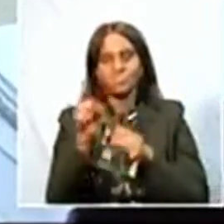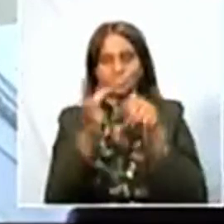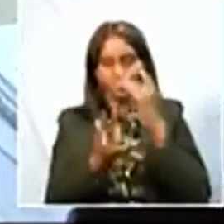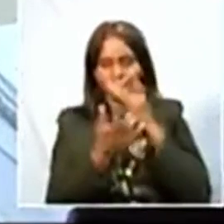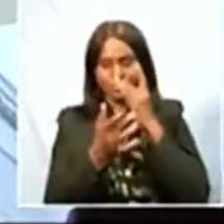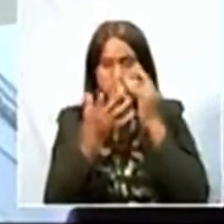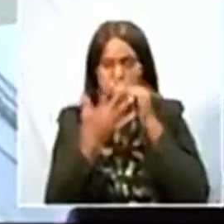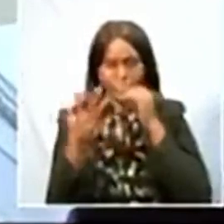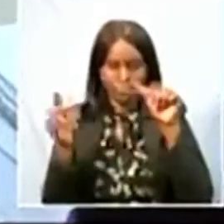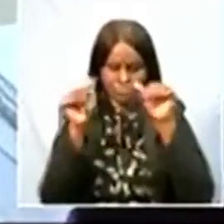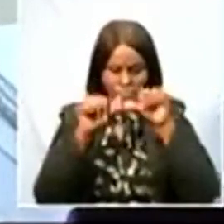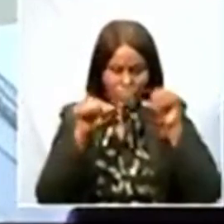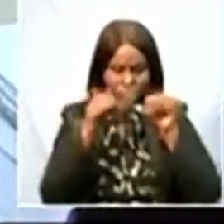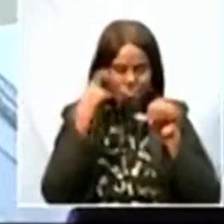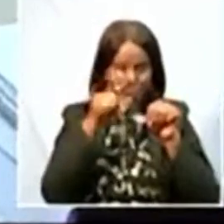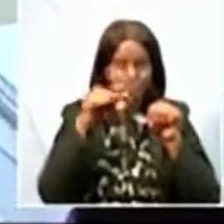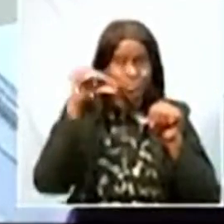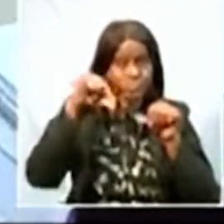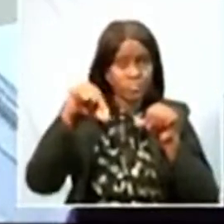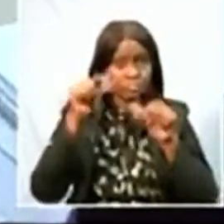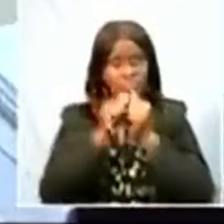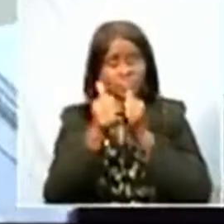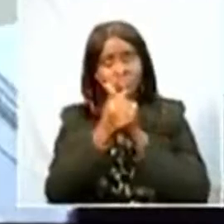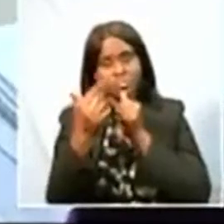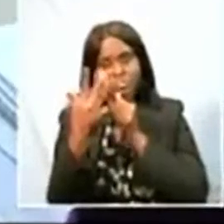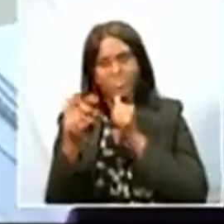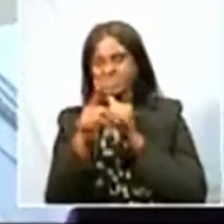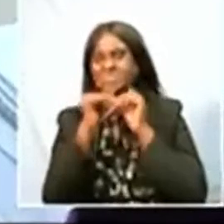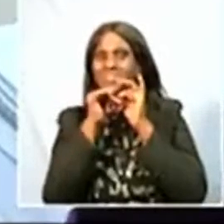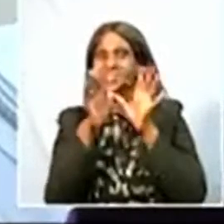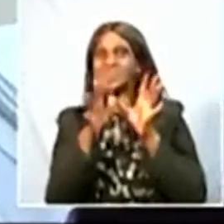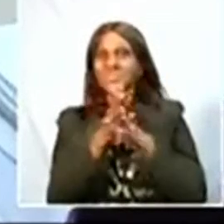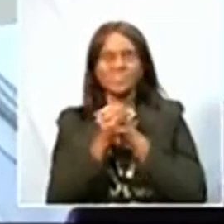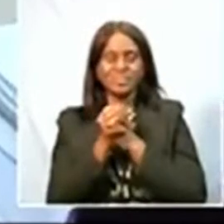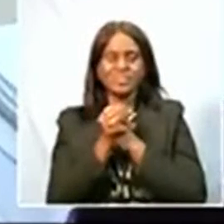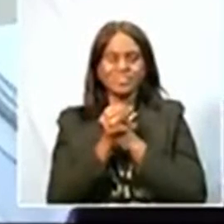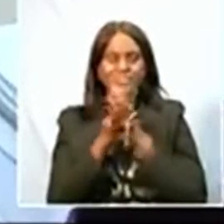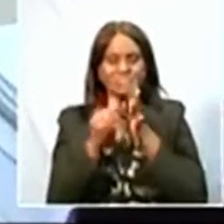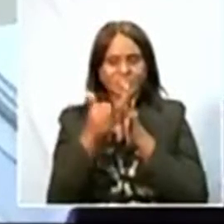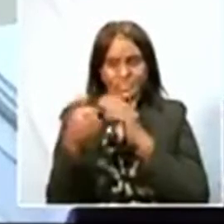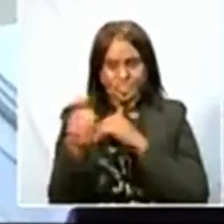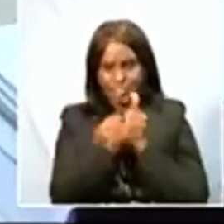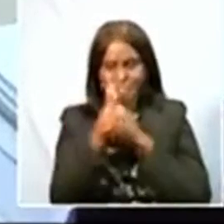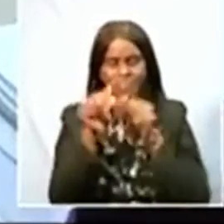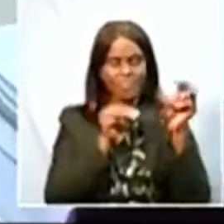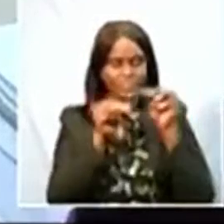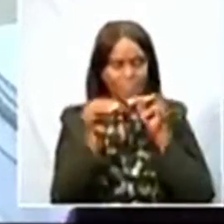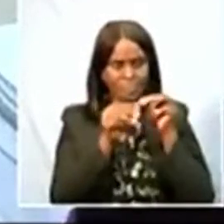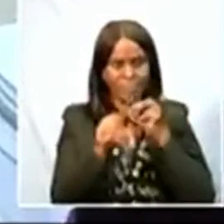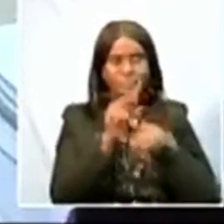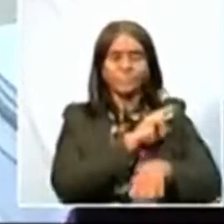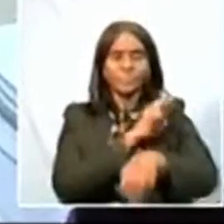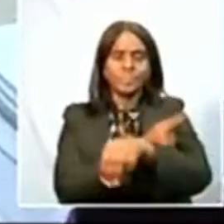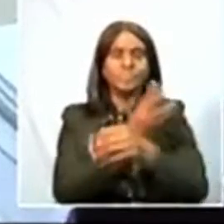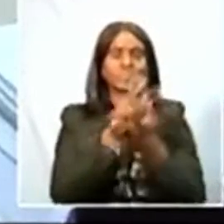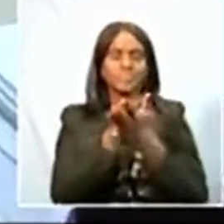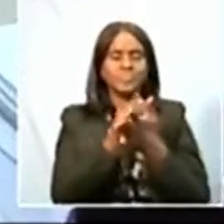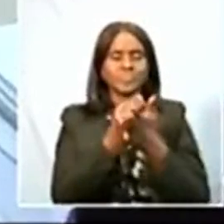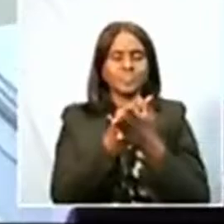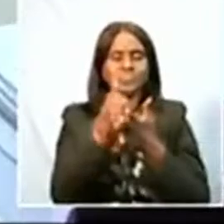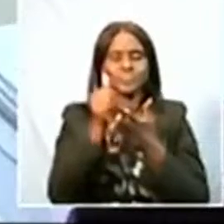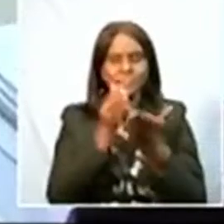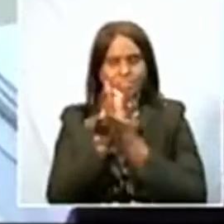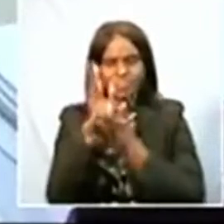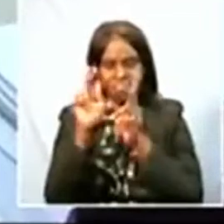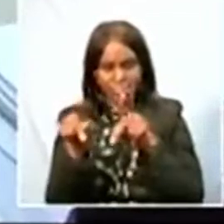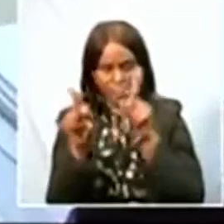technical things they assess you for, qualifications and what, that is nothing. How you are managing resources. Are you the